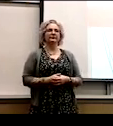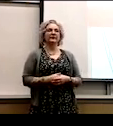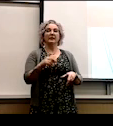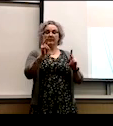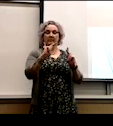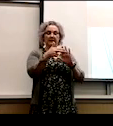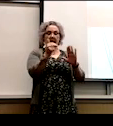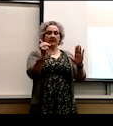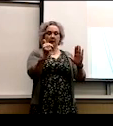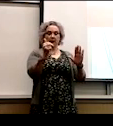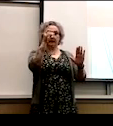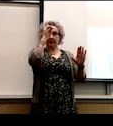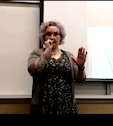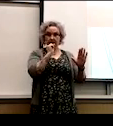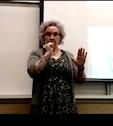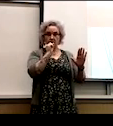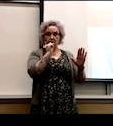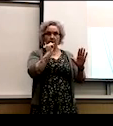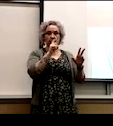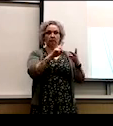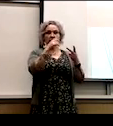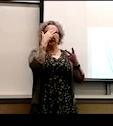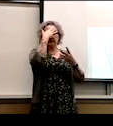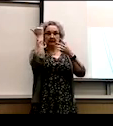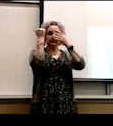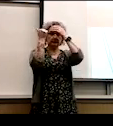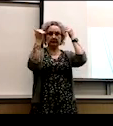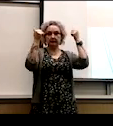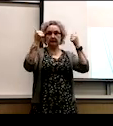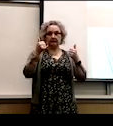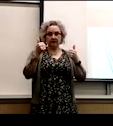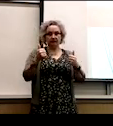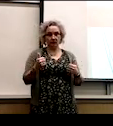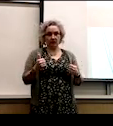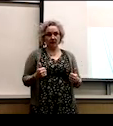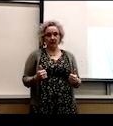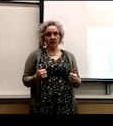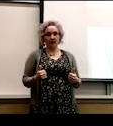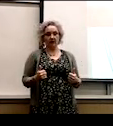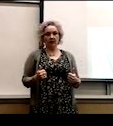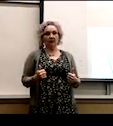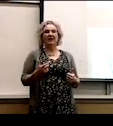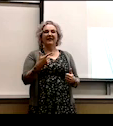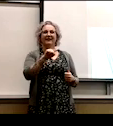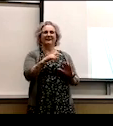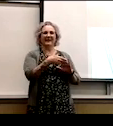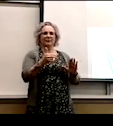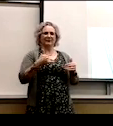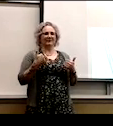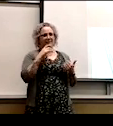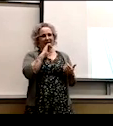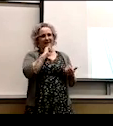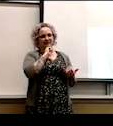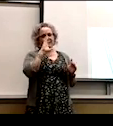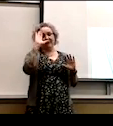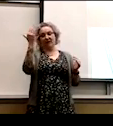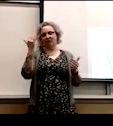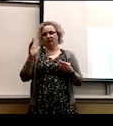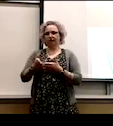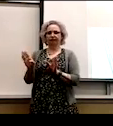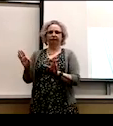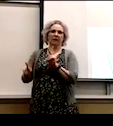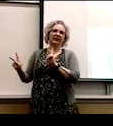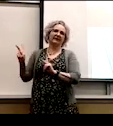dementia, I think you already know, so maybe I should skip over this slide, is diagnosed much earlier than average in the rest of the population. And there